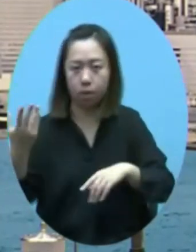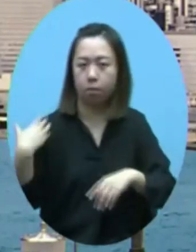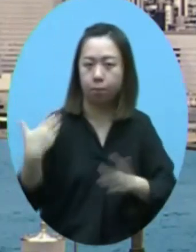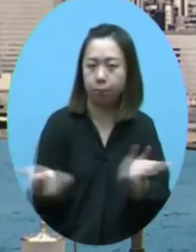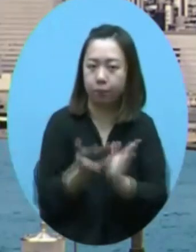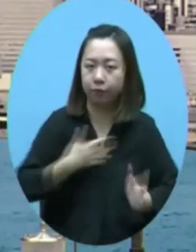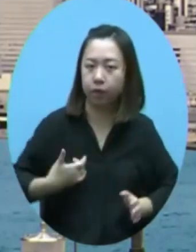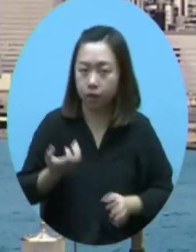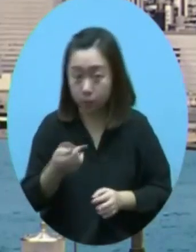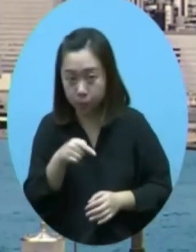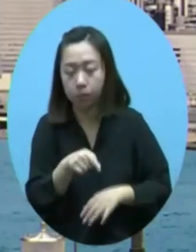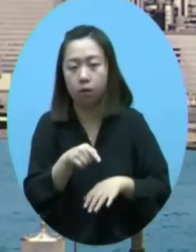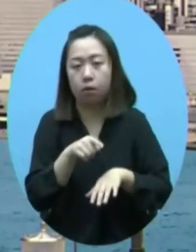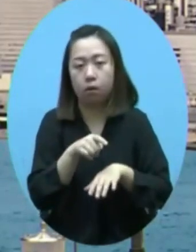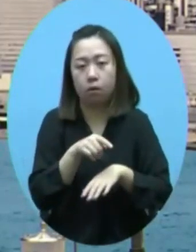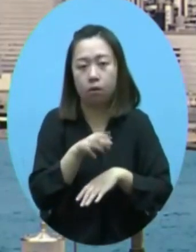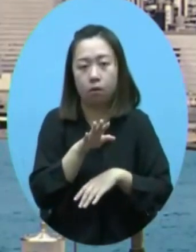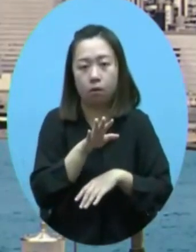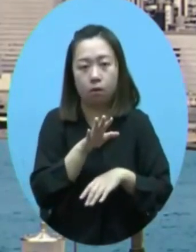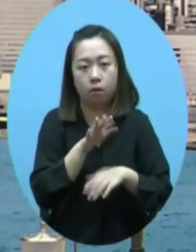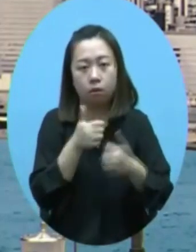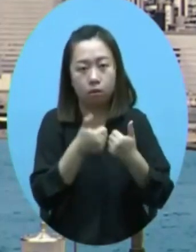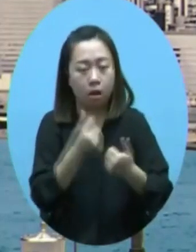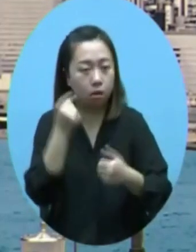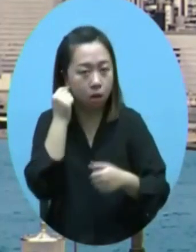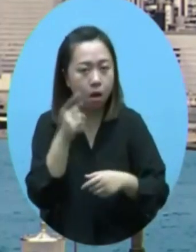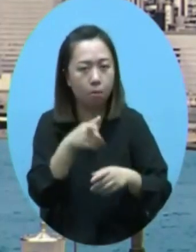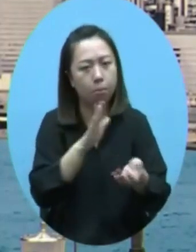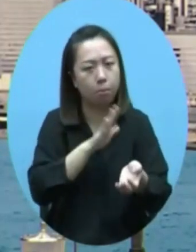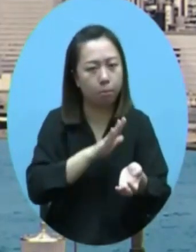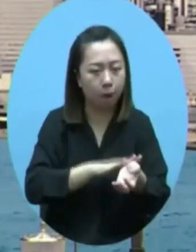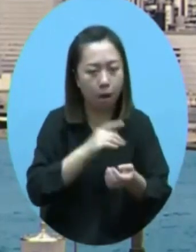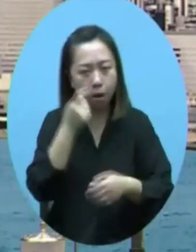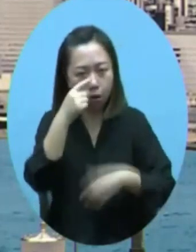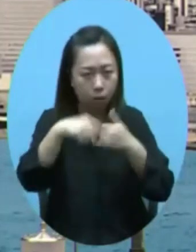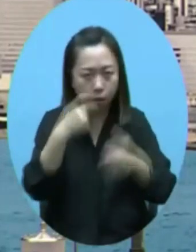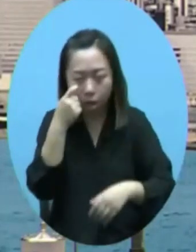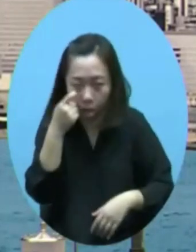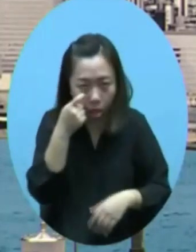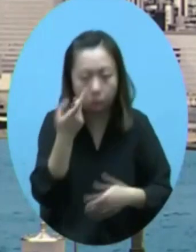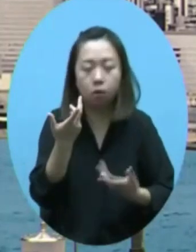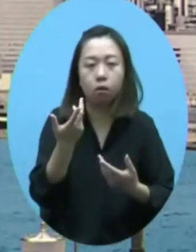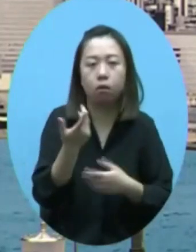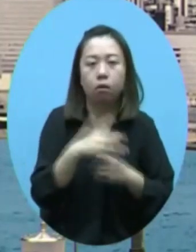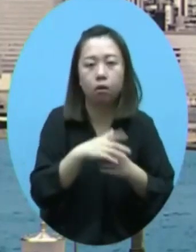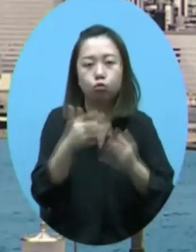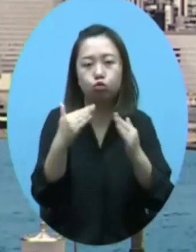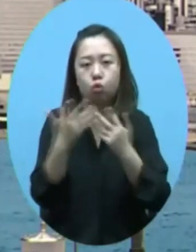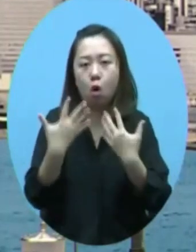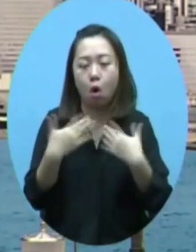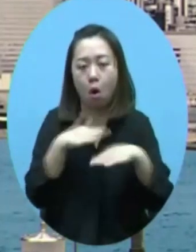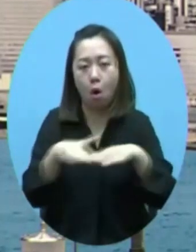She was actually the wife of the case 1365 confirmed yesterday. She did not show any